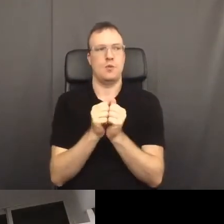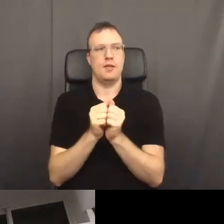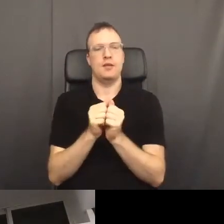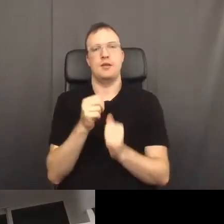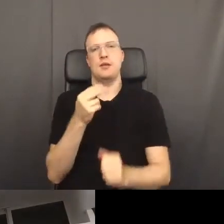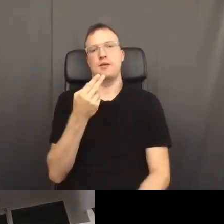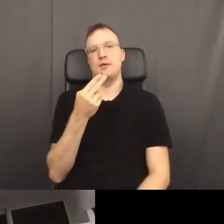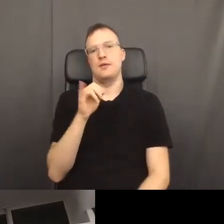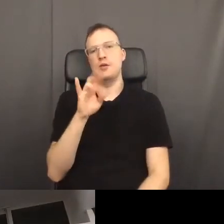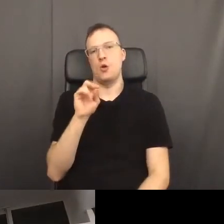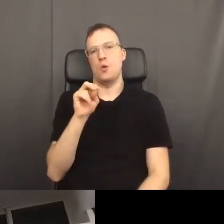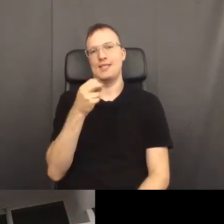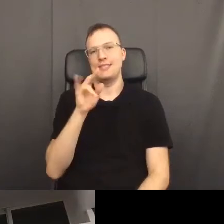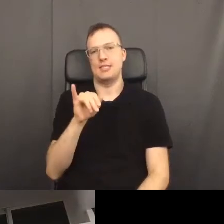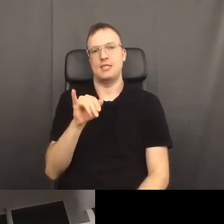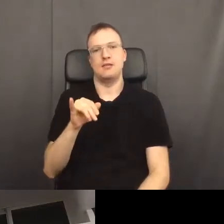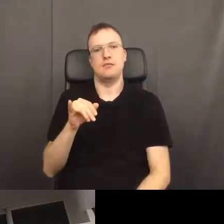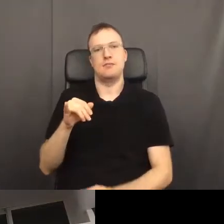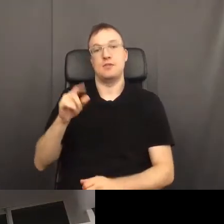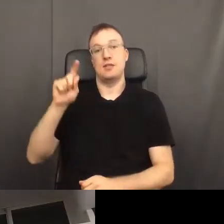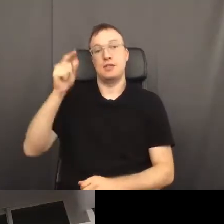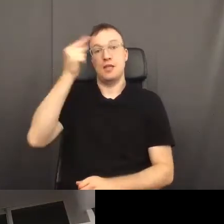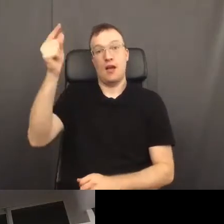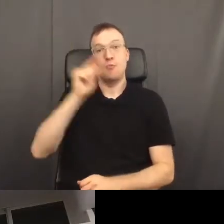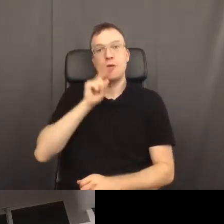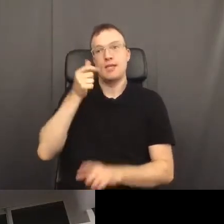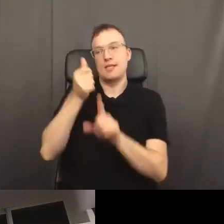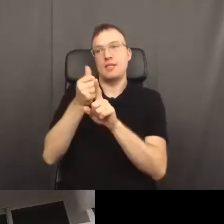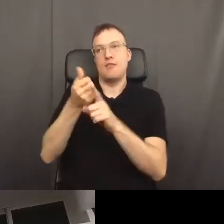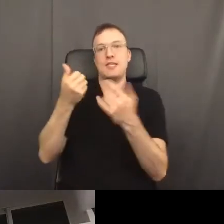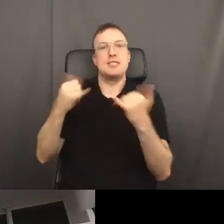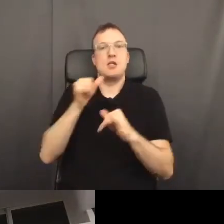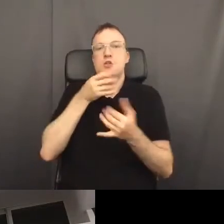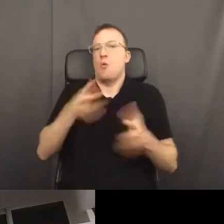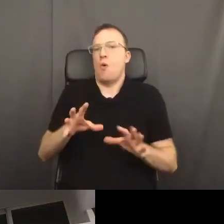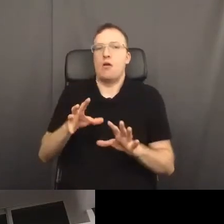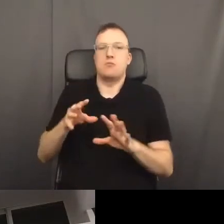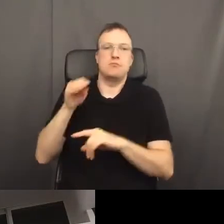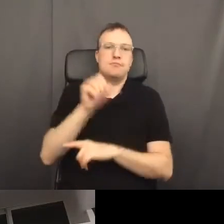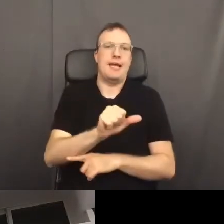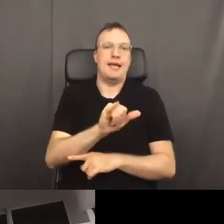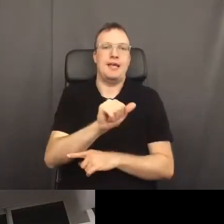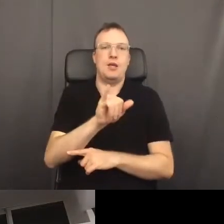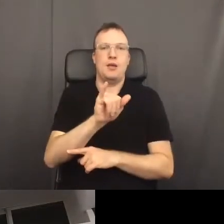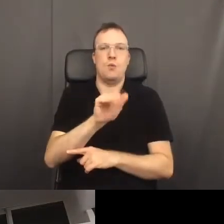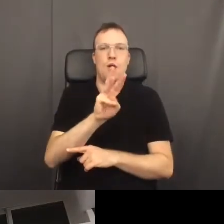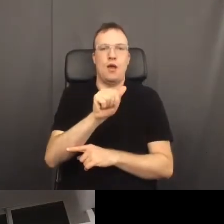Hiroshi that the government is still resisting compensating Iwao for that time.